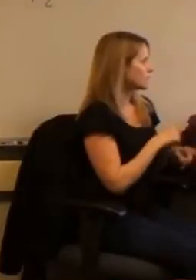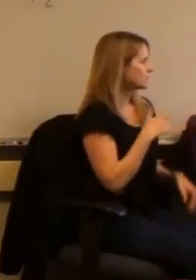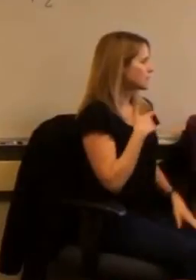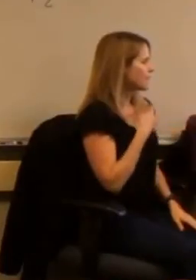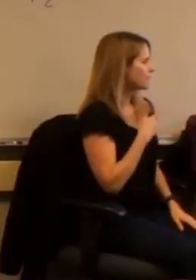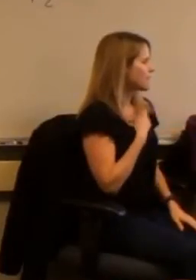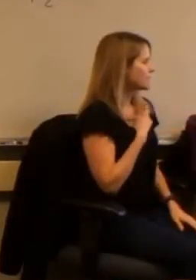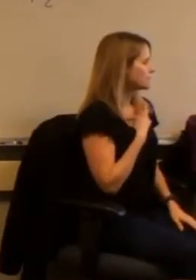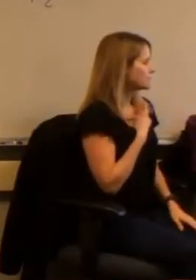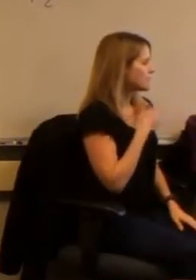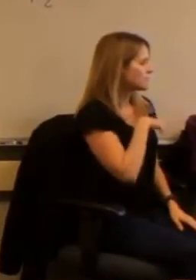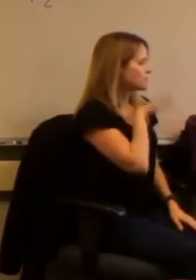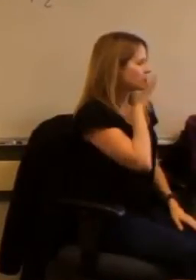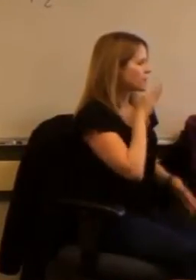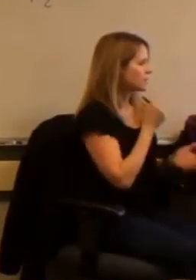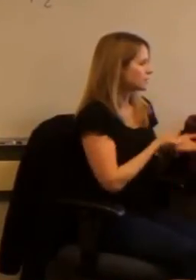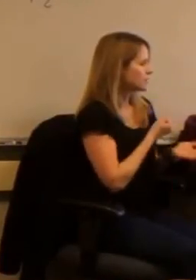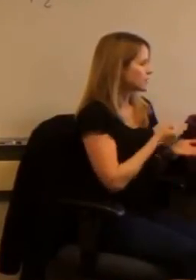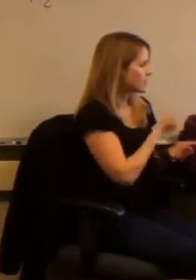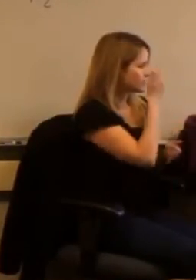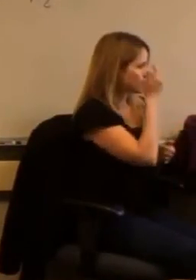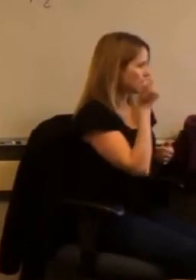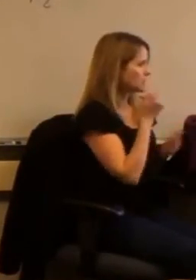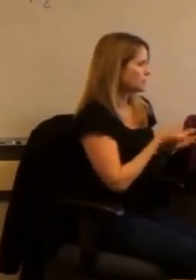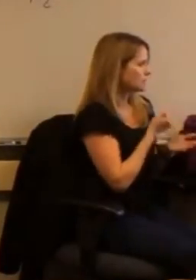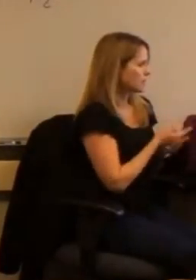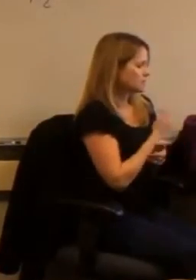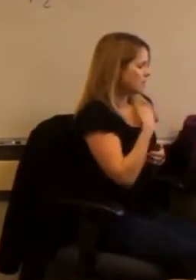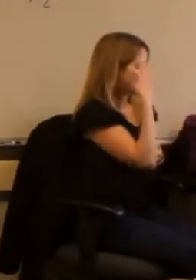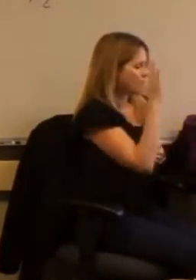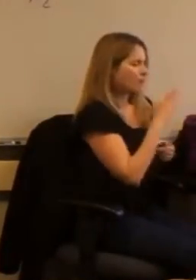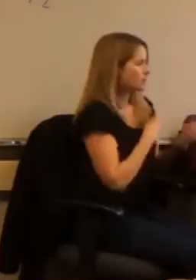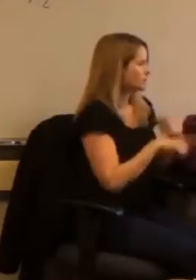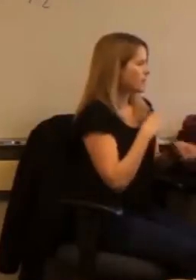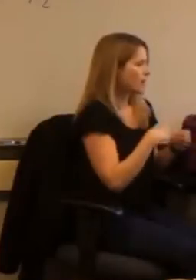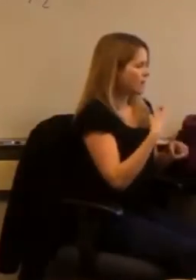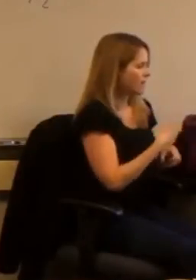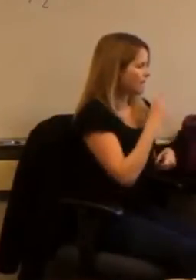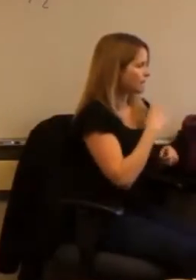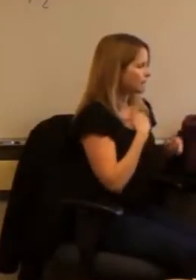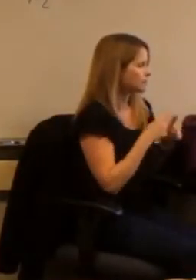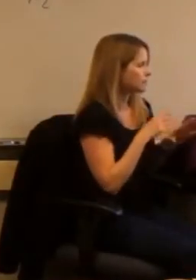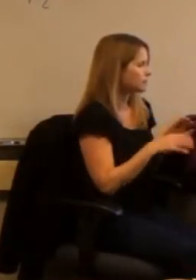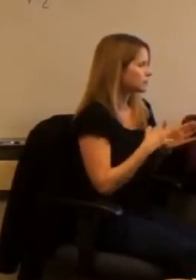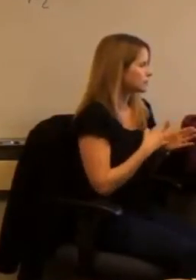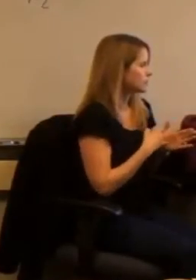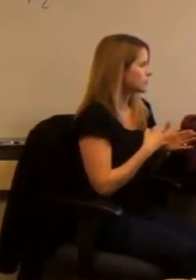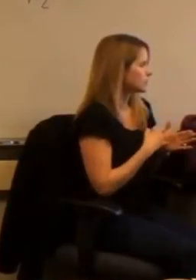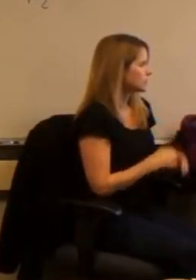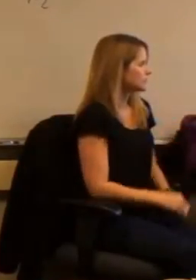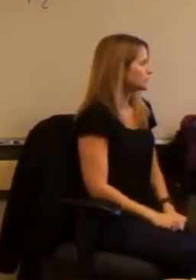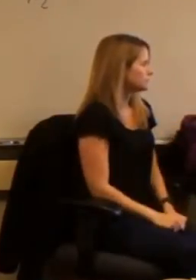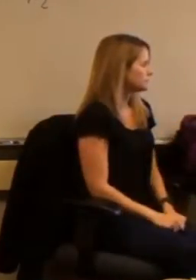frustrated sometimes because sometimes I wouldn't know the sign and it would be hard for me to do it and